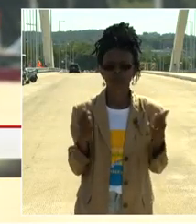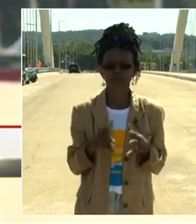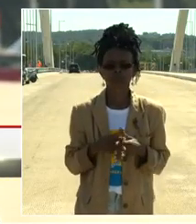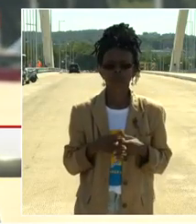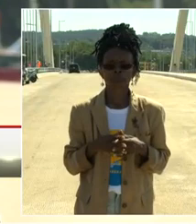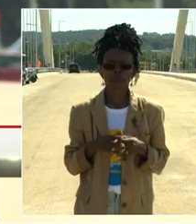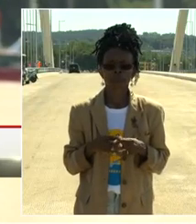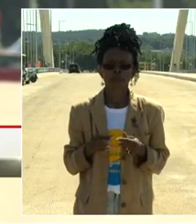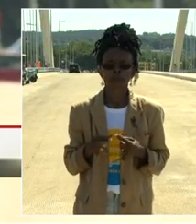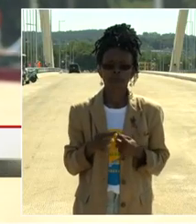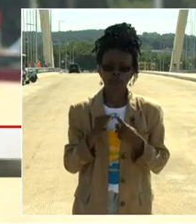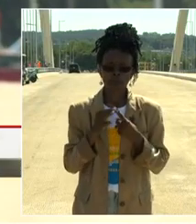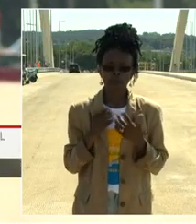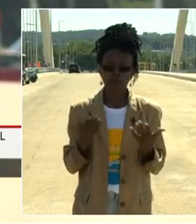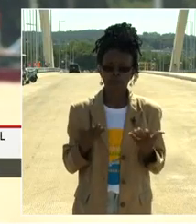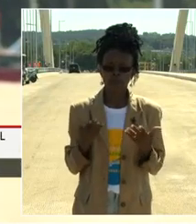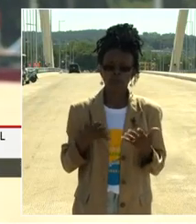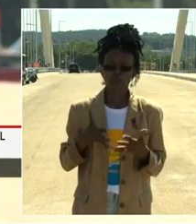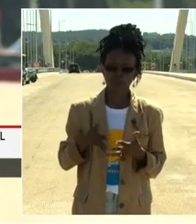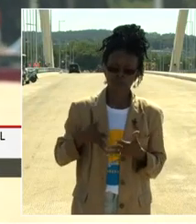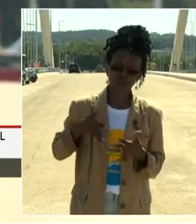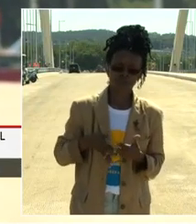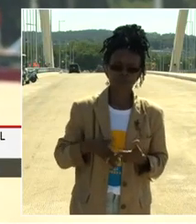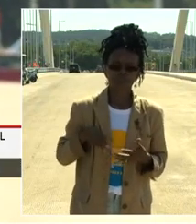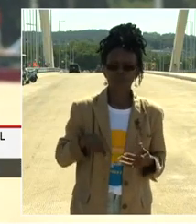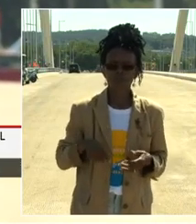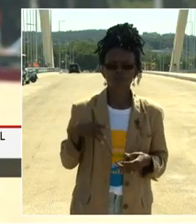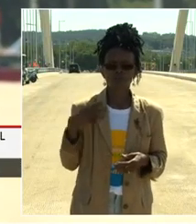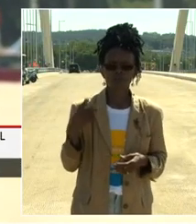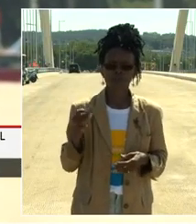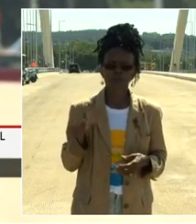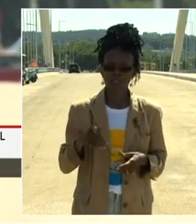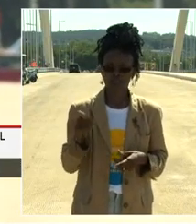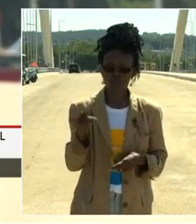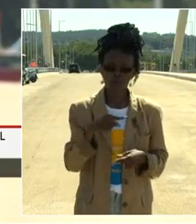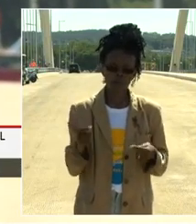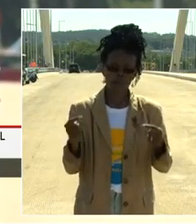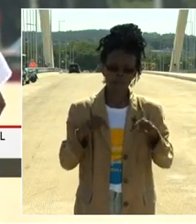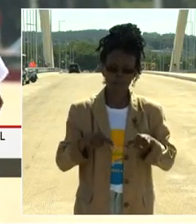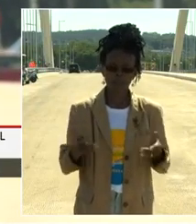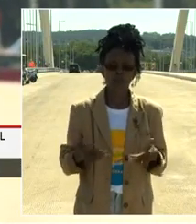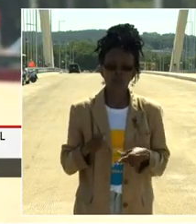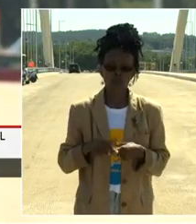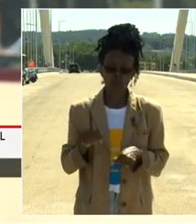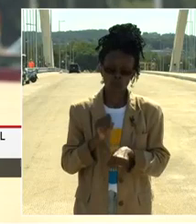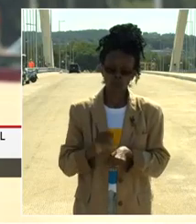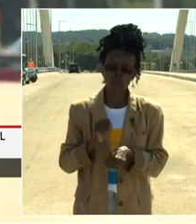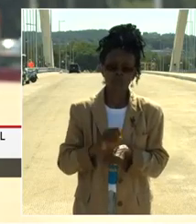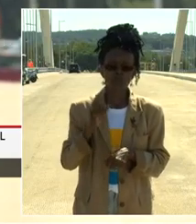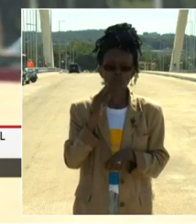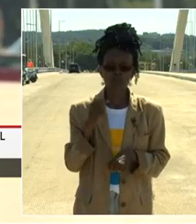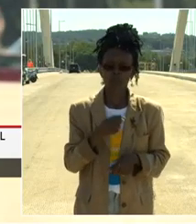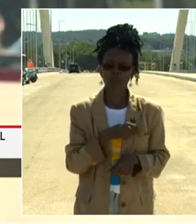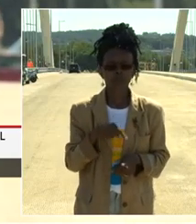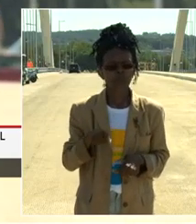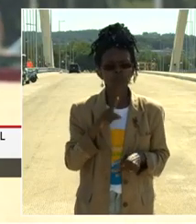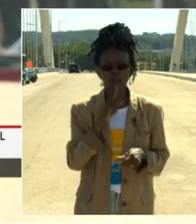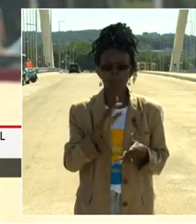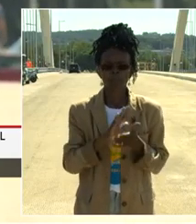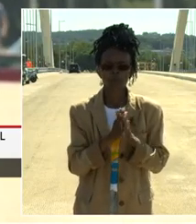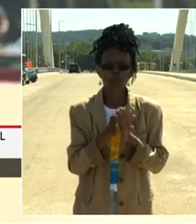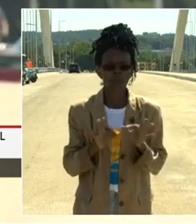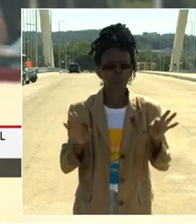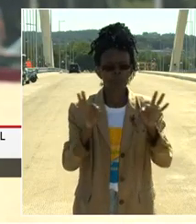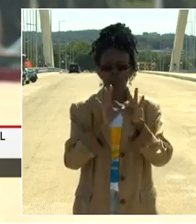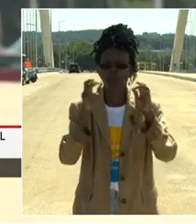especially Washingtonians, who have come to what for us is an important ceremony.